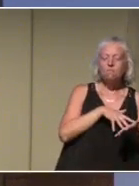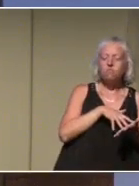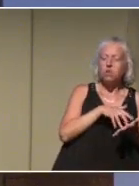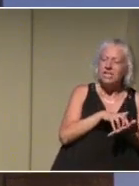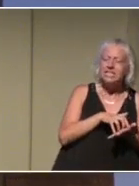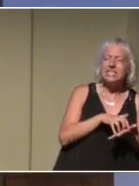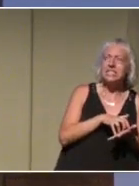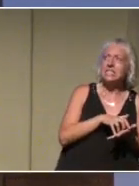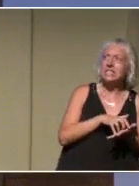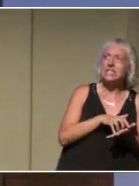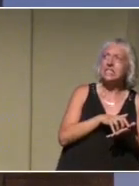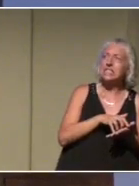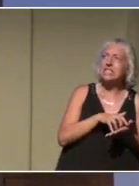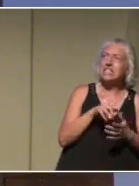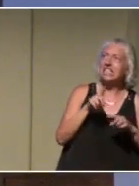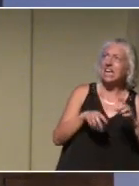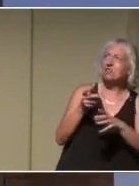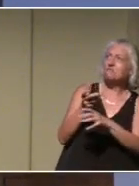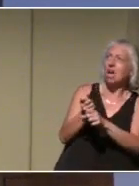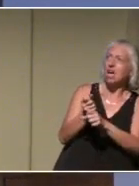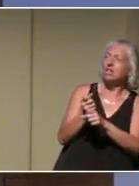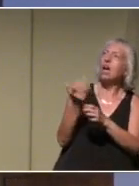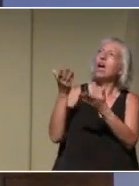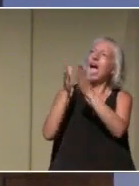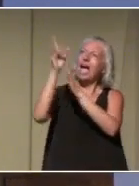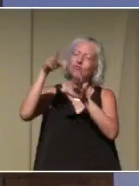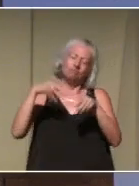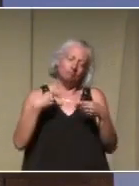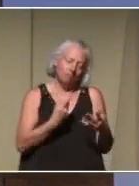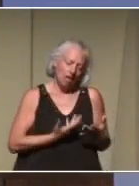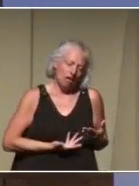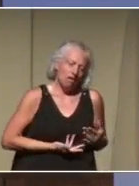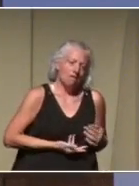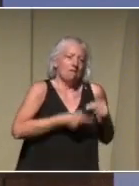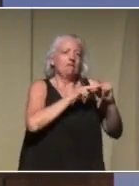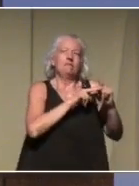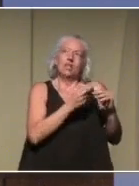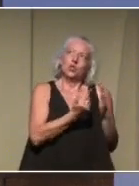trust, we pray that you would restore that hope